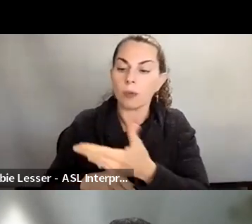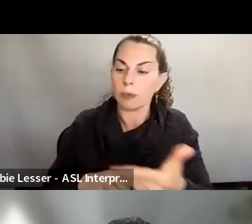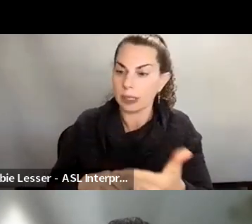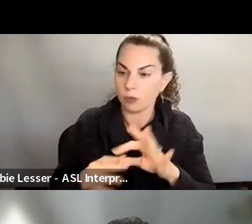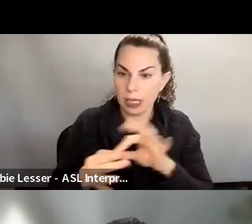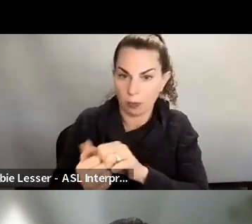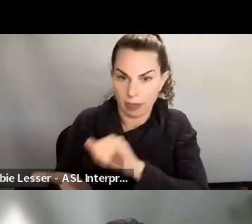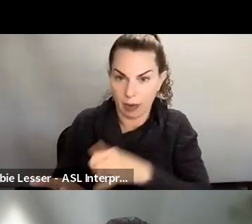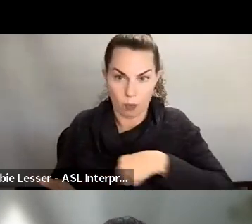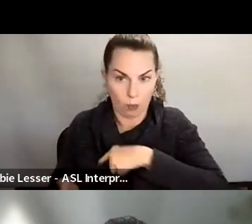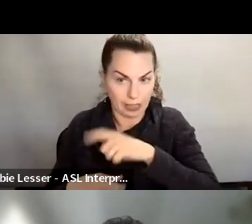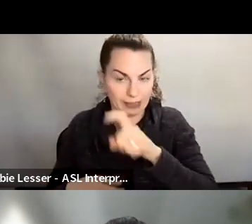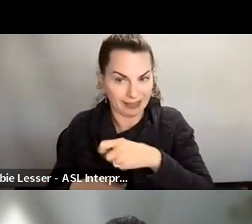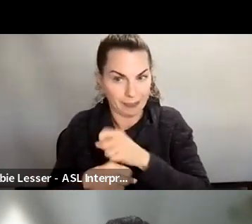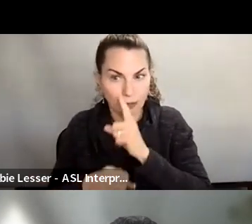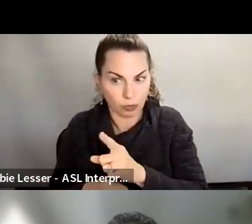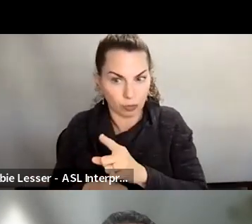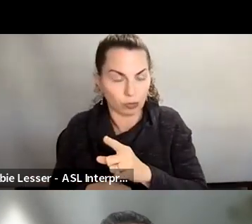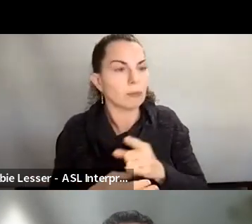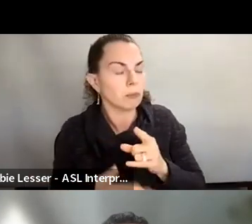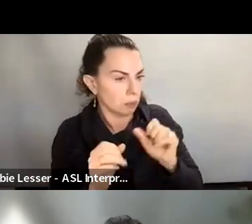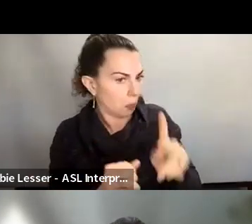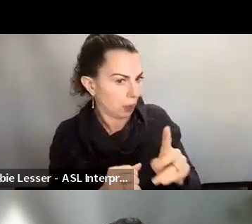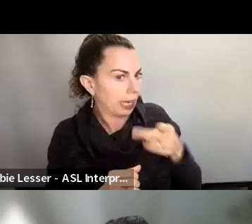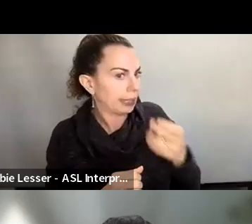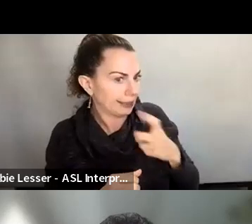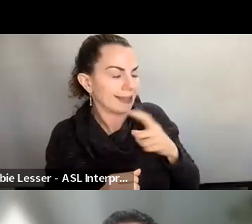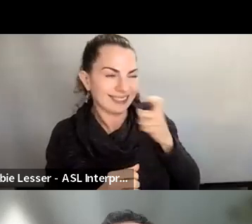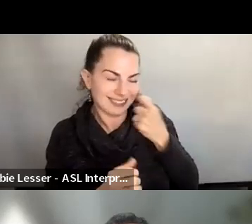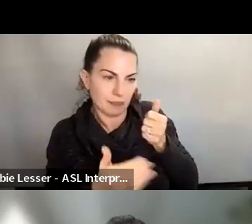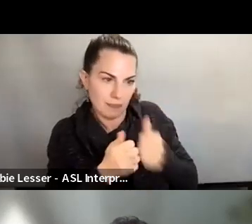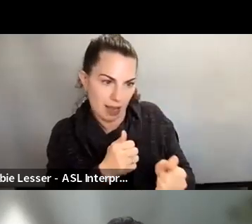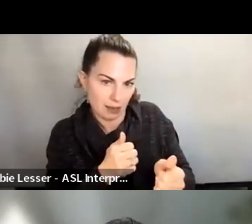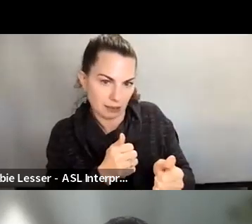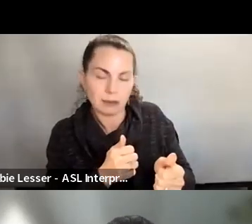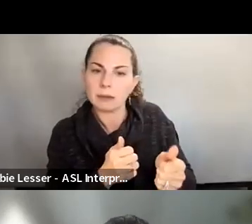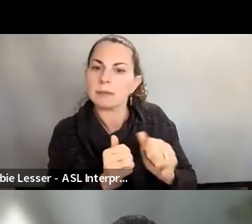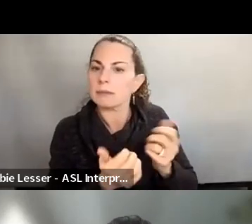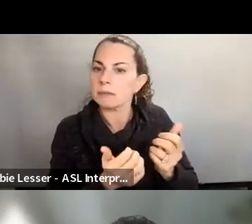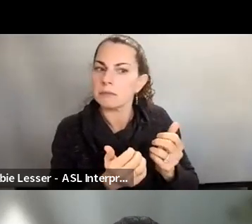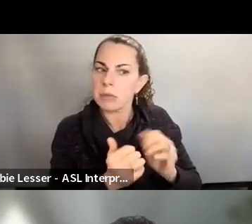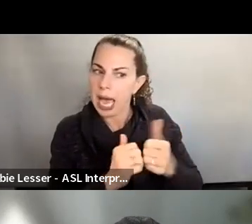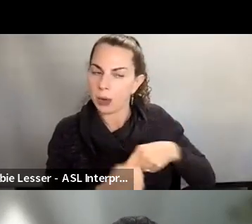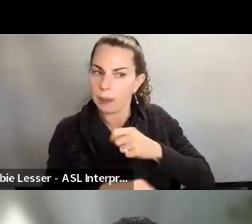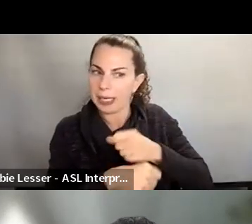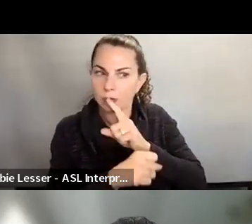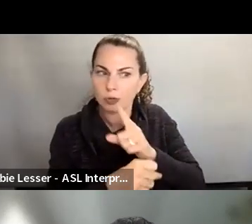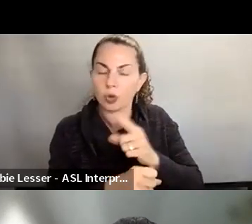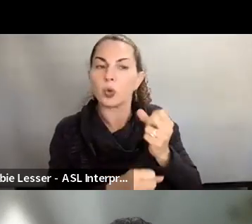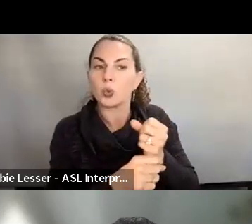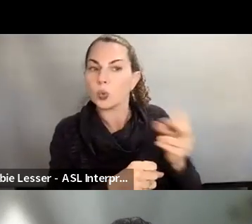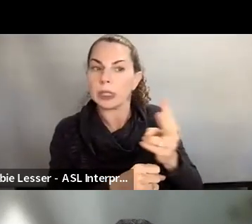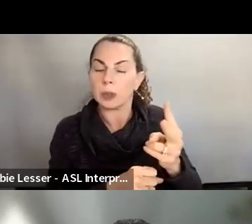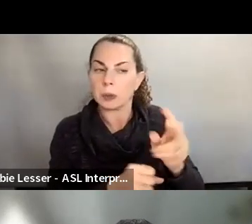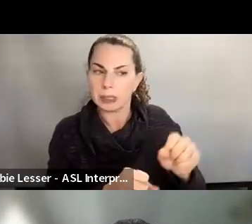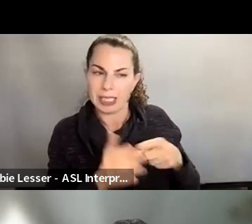sure, okay, he says now, you know, he just passed, what's in place to make sure that 2 years from now he can demonstrate that exam? You know,